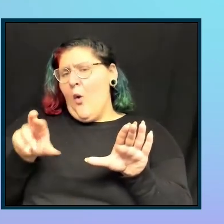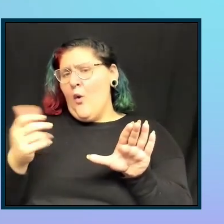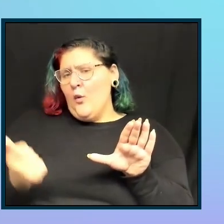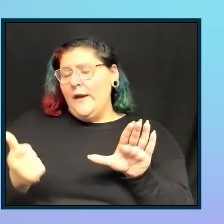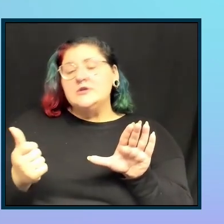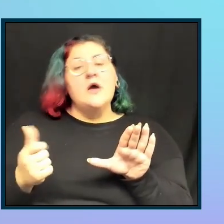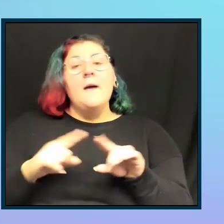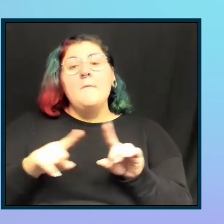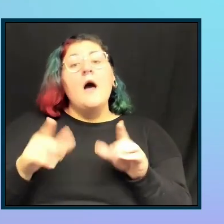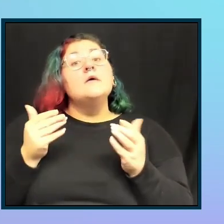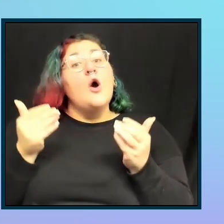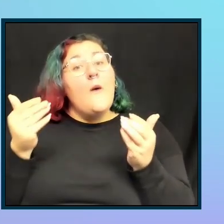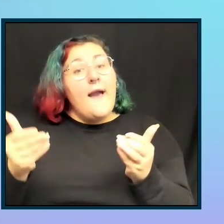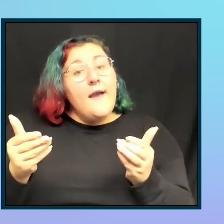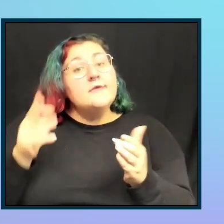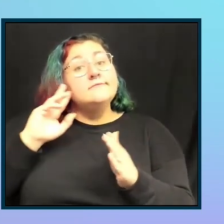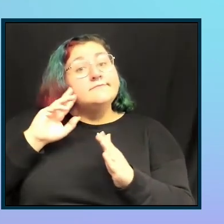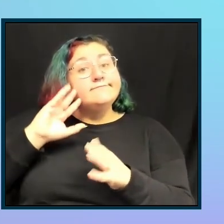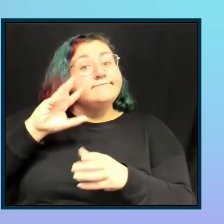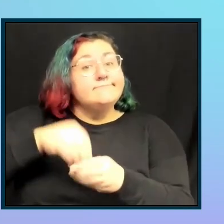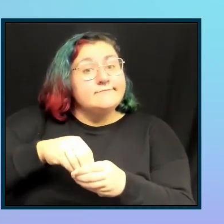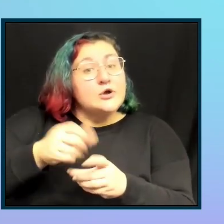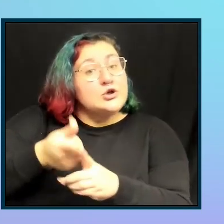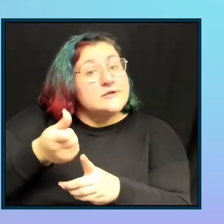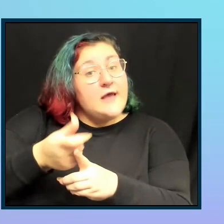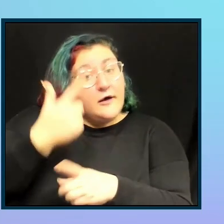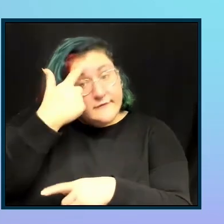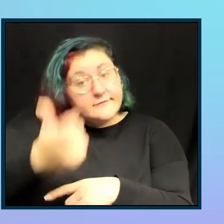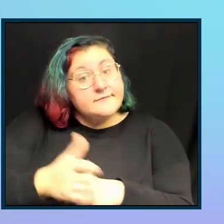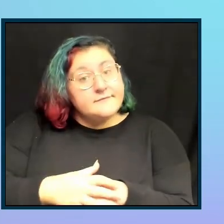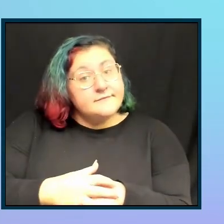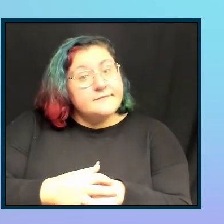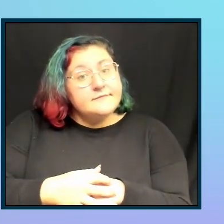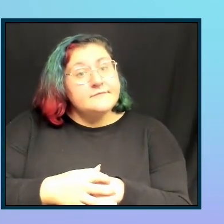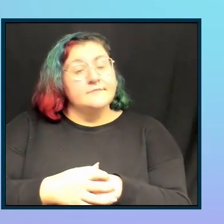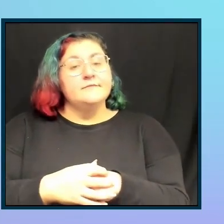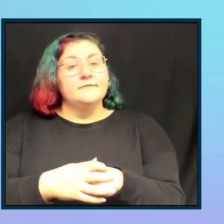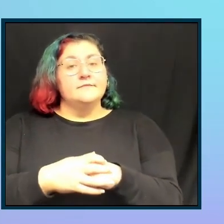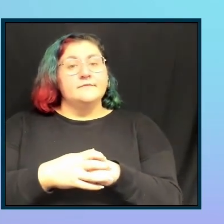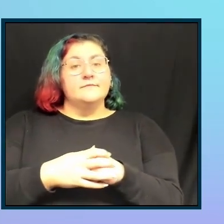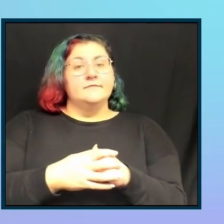right for us at this particular individual time.